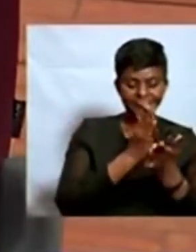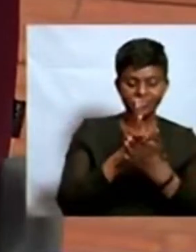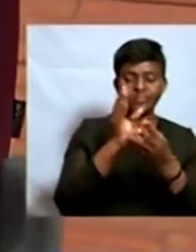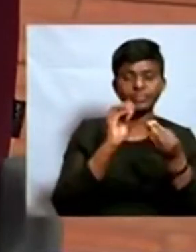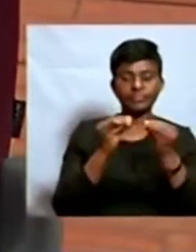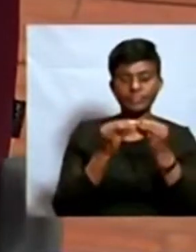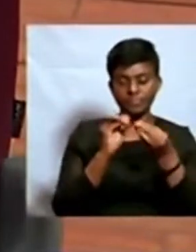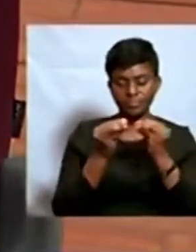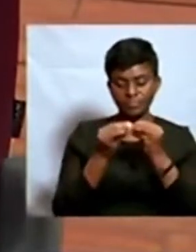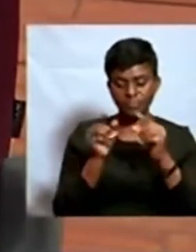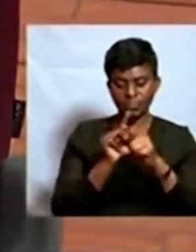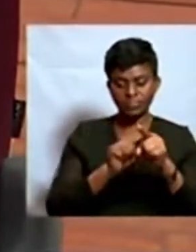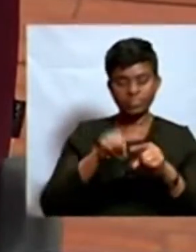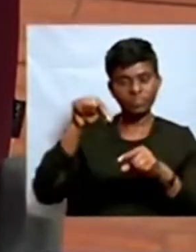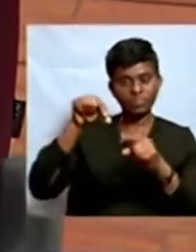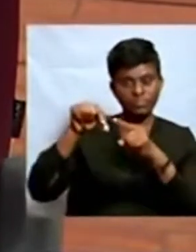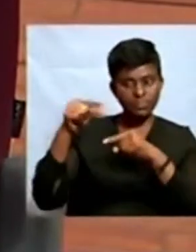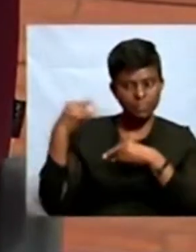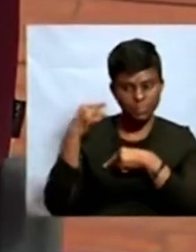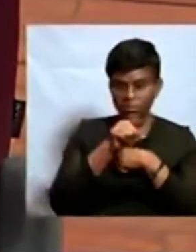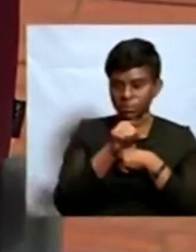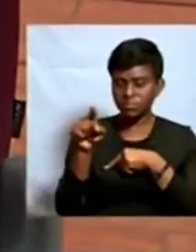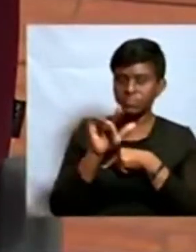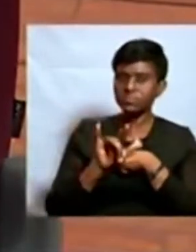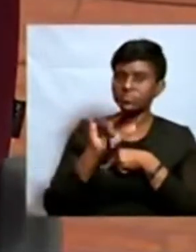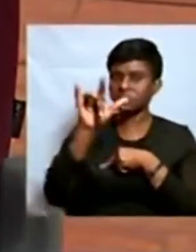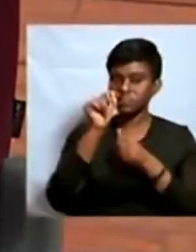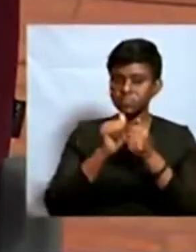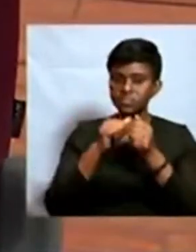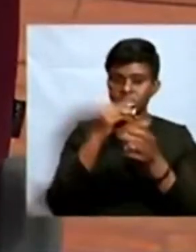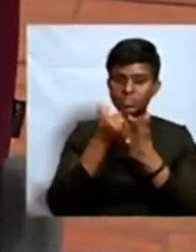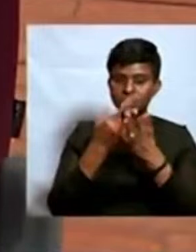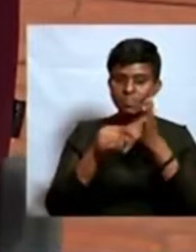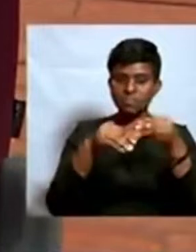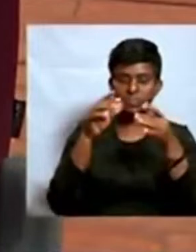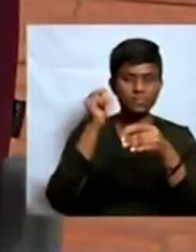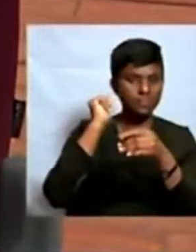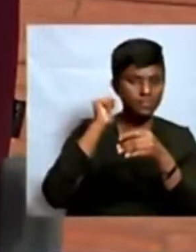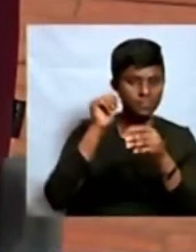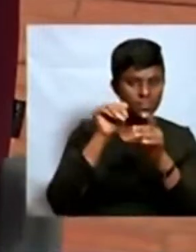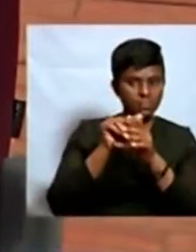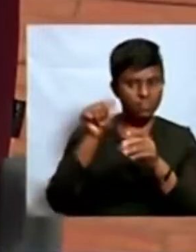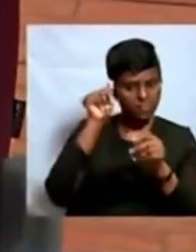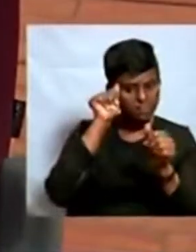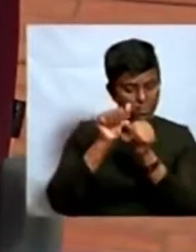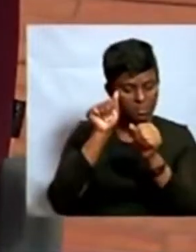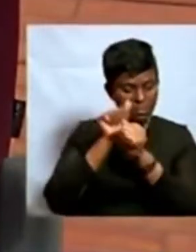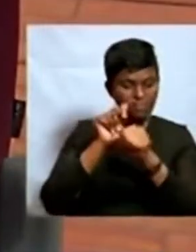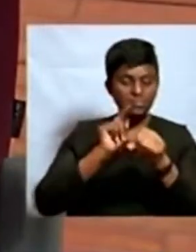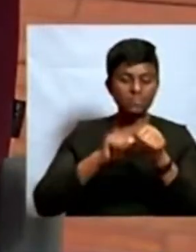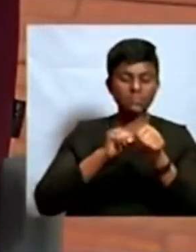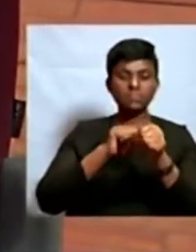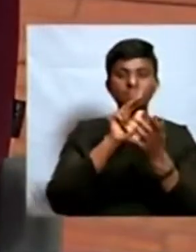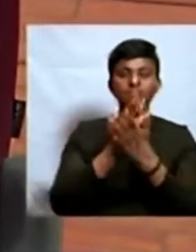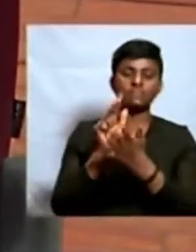number and quality of aircrafts that were signed for in the agreement at the time you were signing?